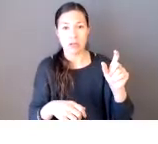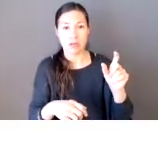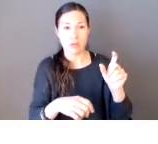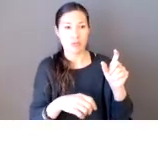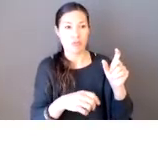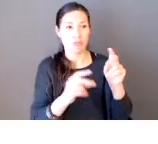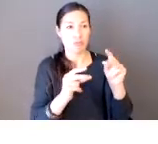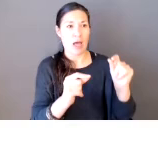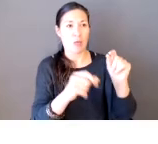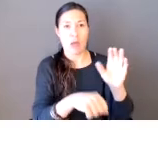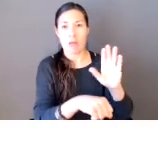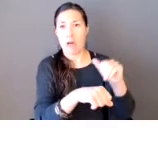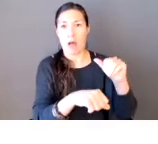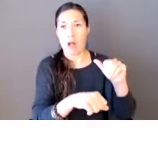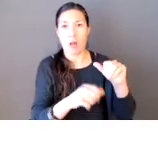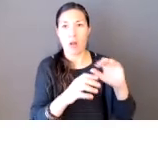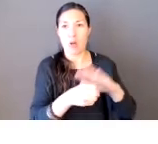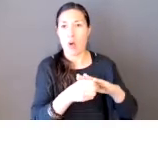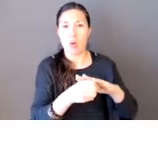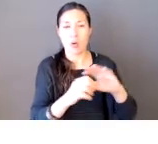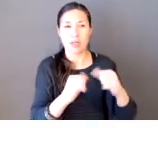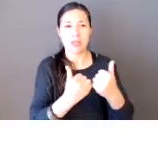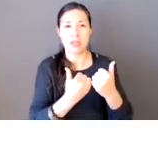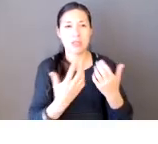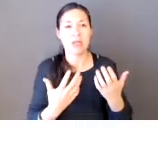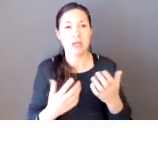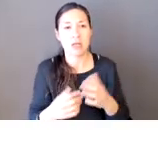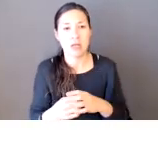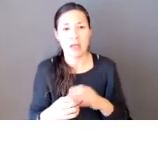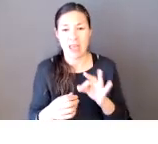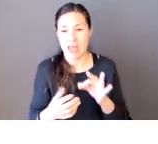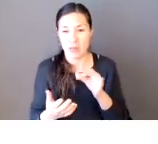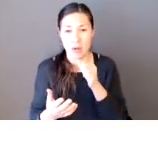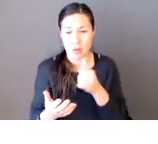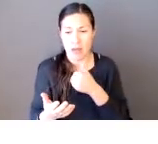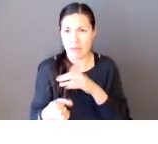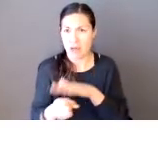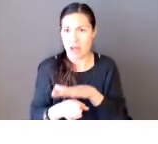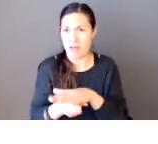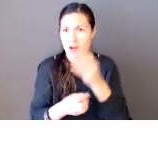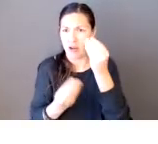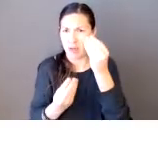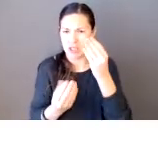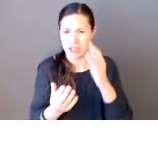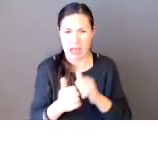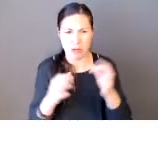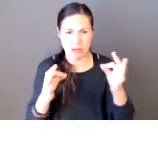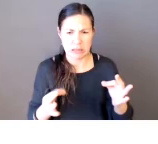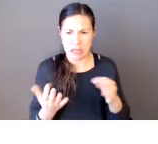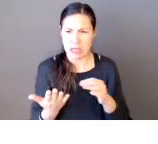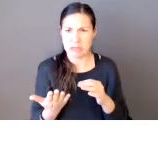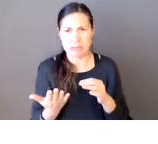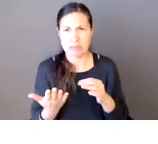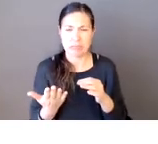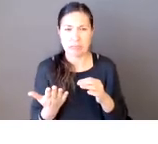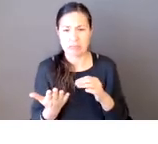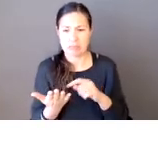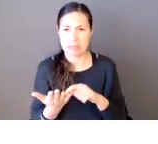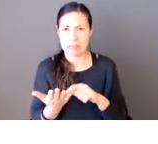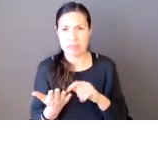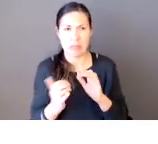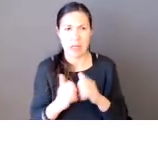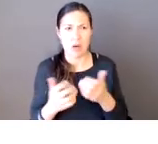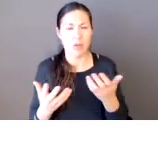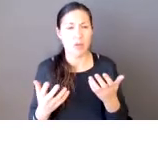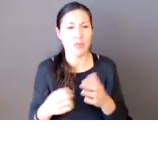And without details, they're going to struggle making those decisions. And an intake may get screened out by the local